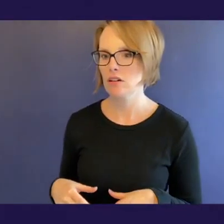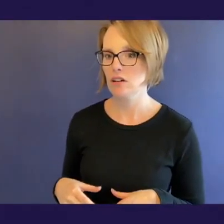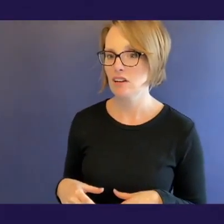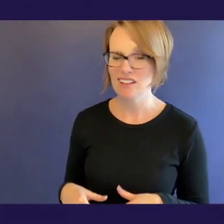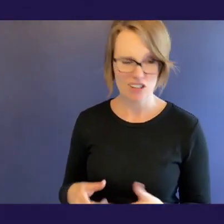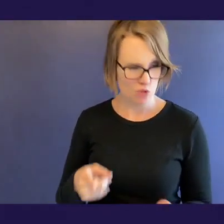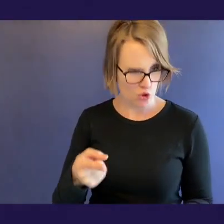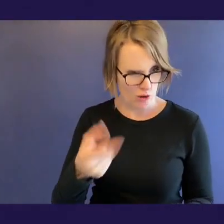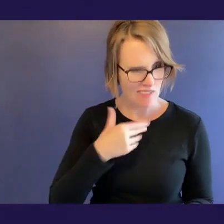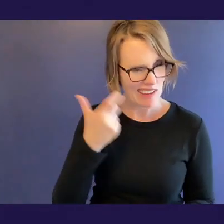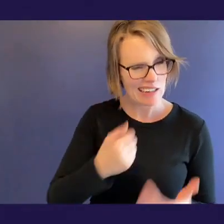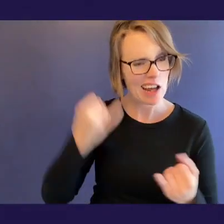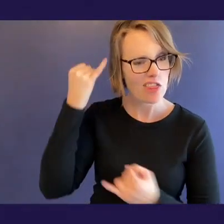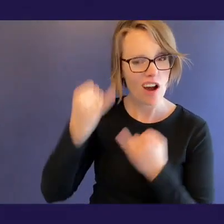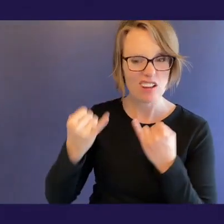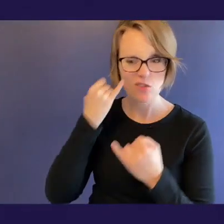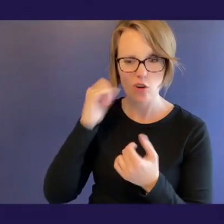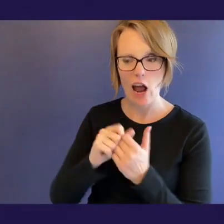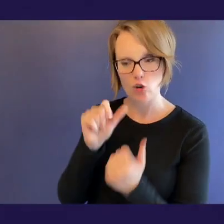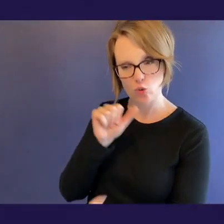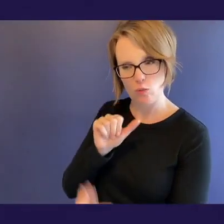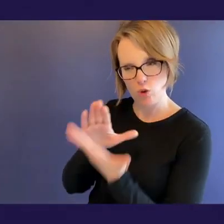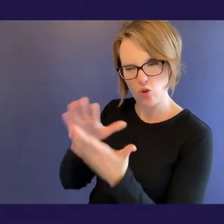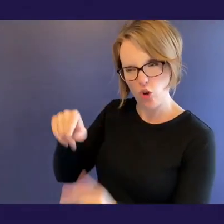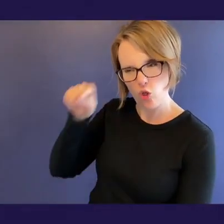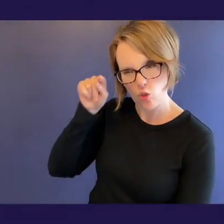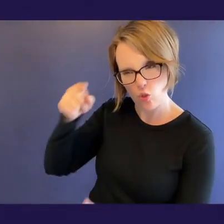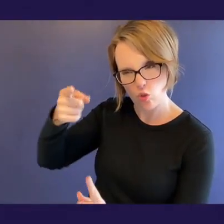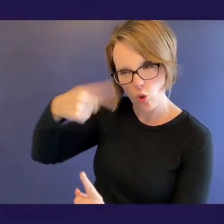on approaches in that context?